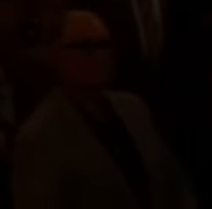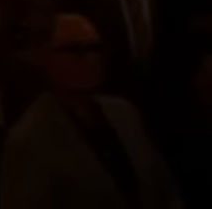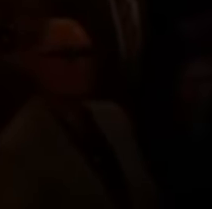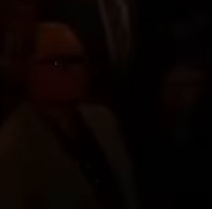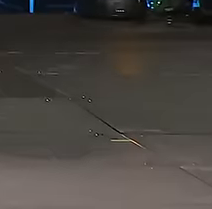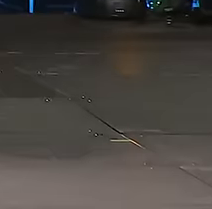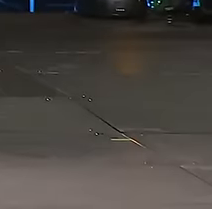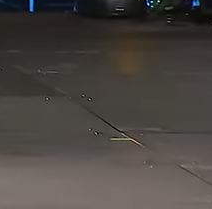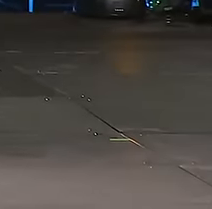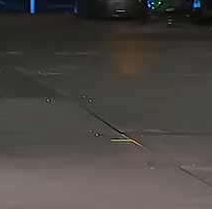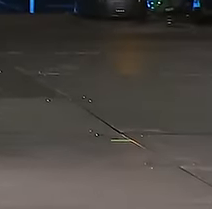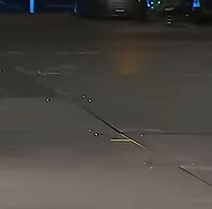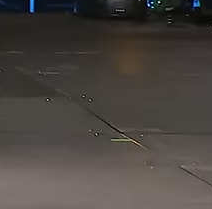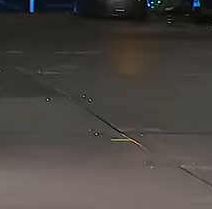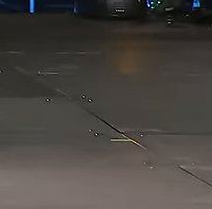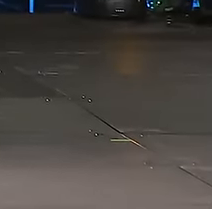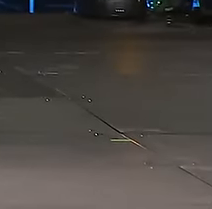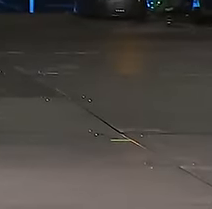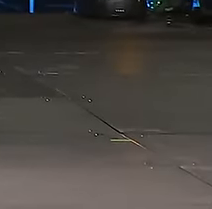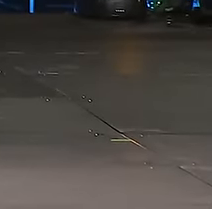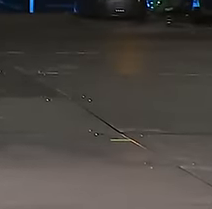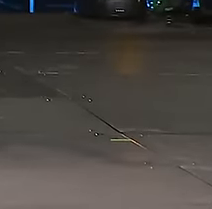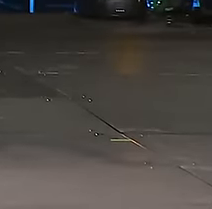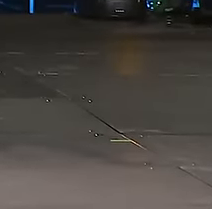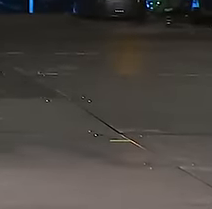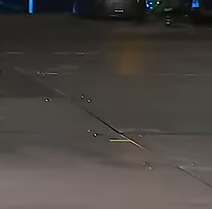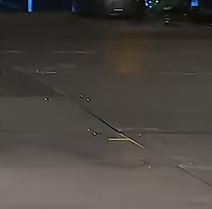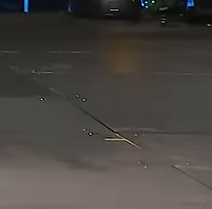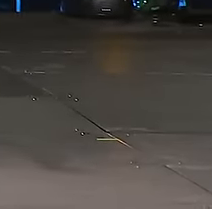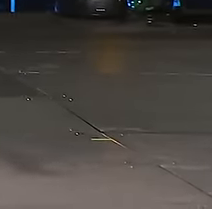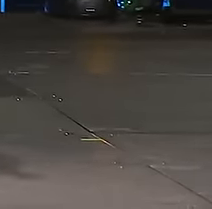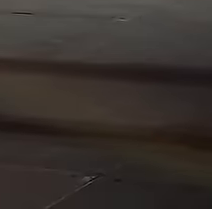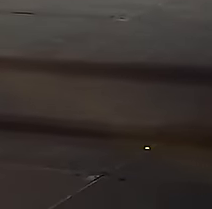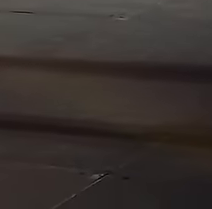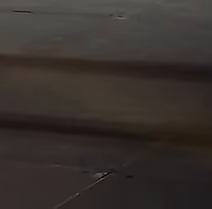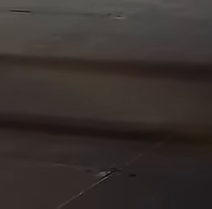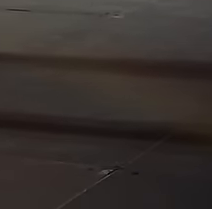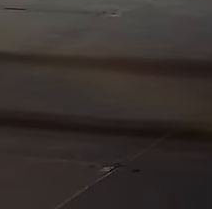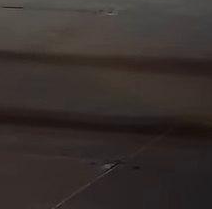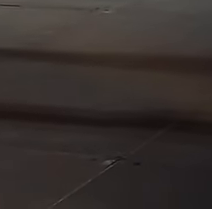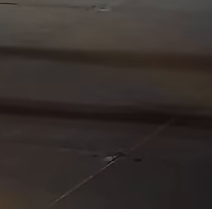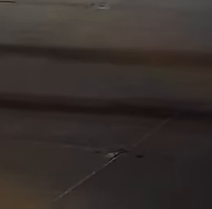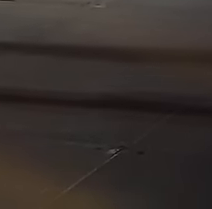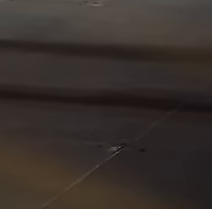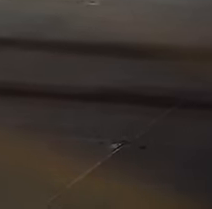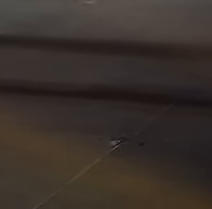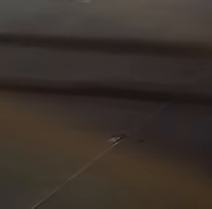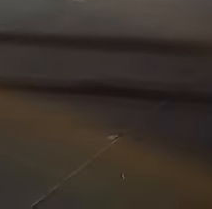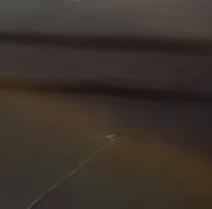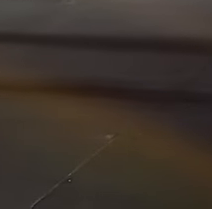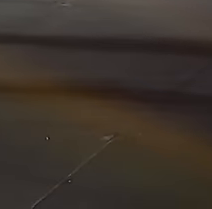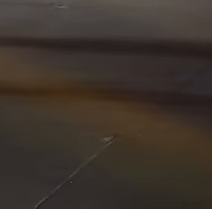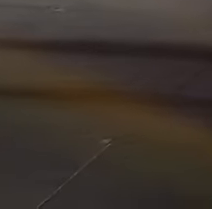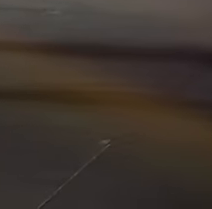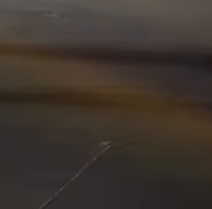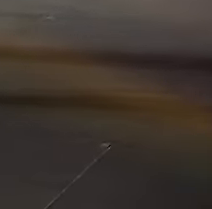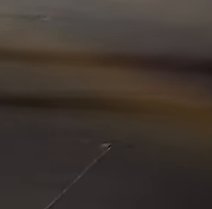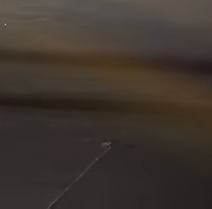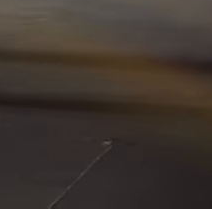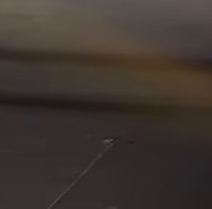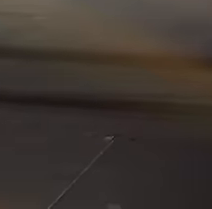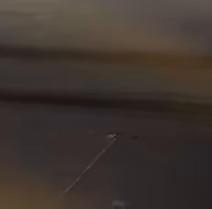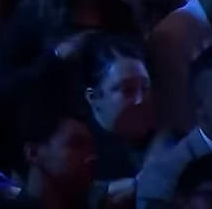God is going to do something great. Dios va a hacer algo poderoso. Dios va a hacer algo transformador en el mundo